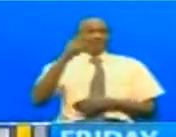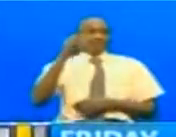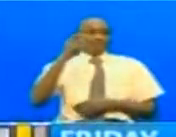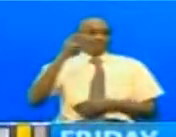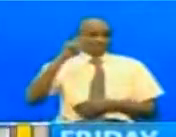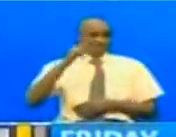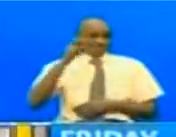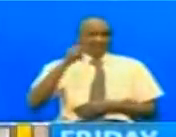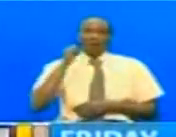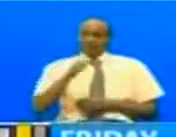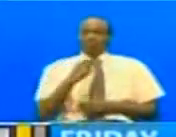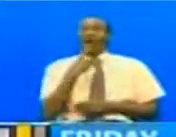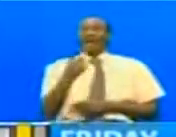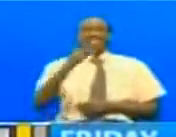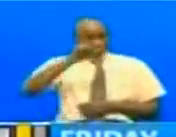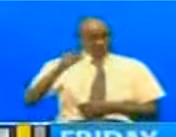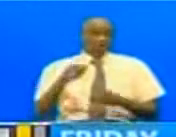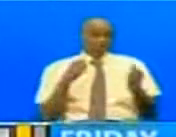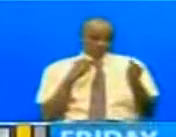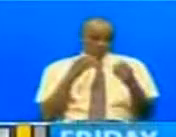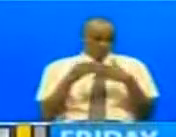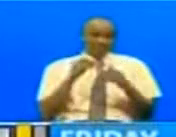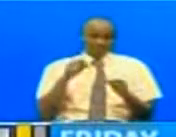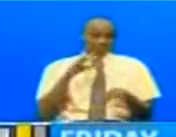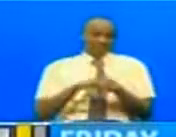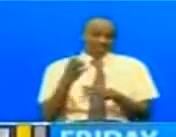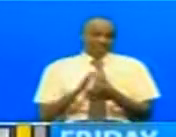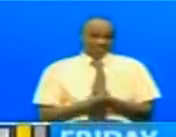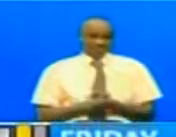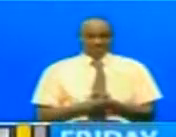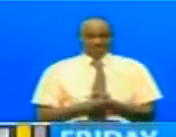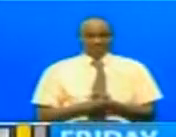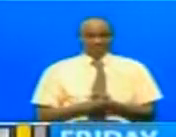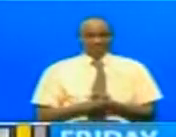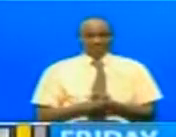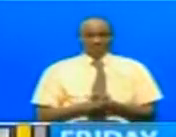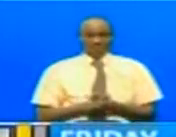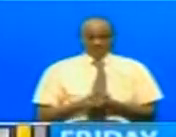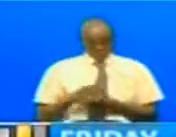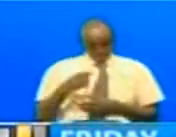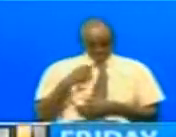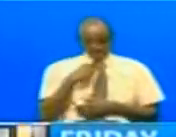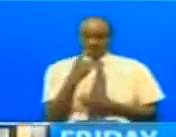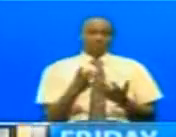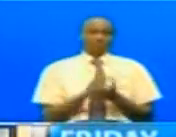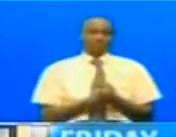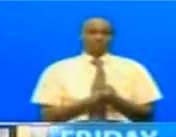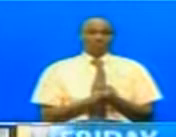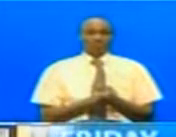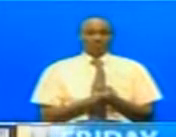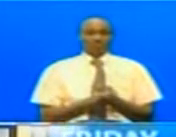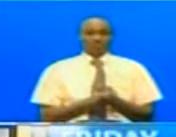who could earn $100 million from the fight. No, yeah, we don't know yet. Let's focus first for the fight, and after